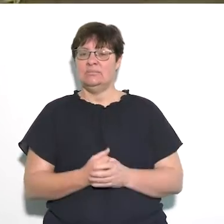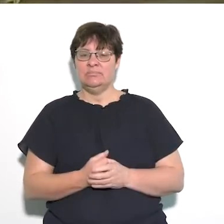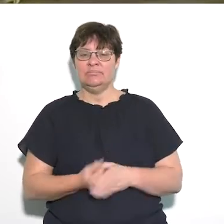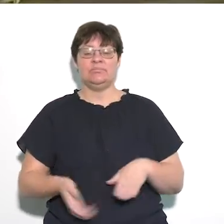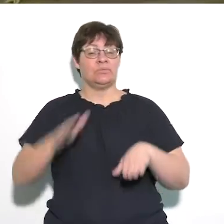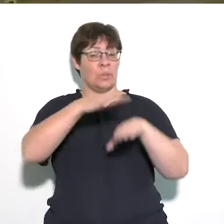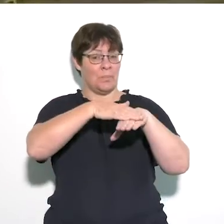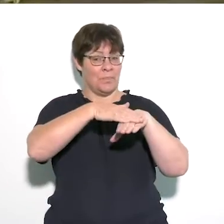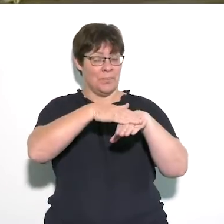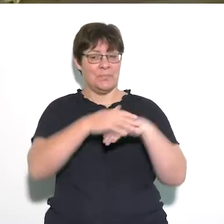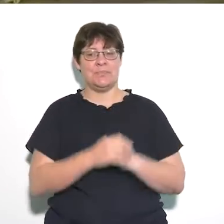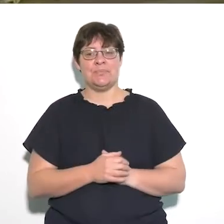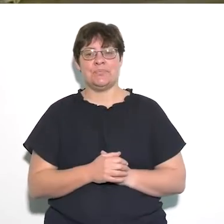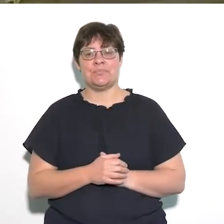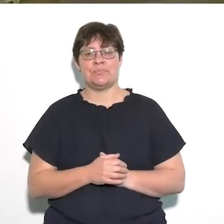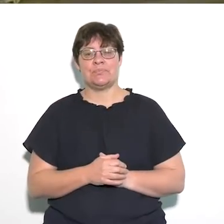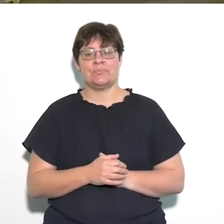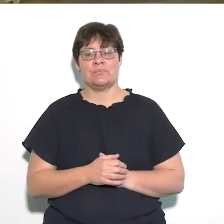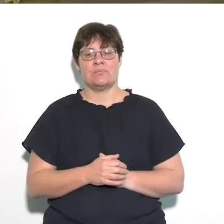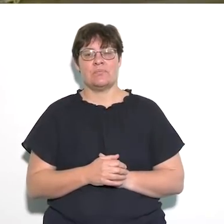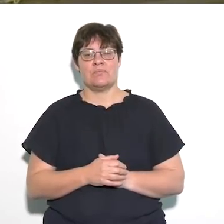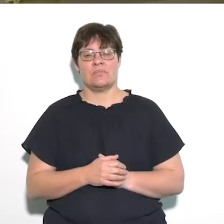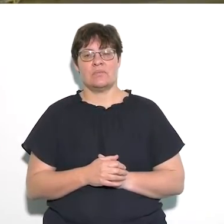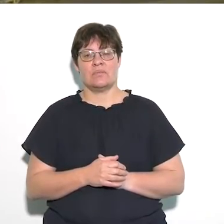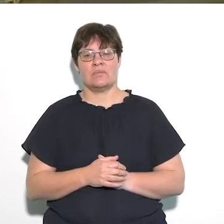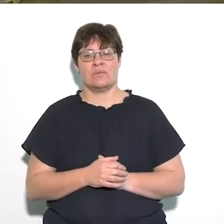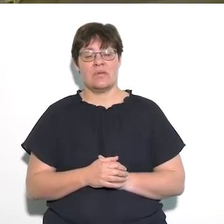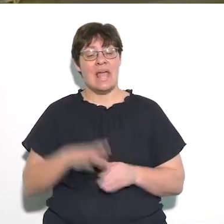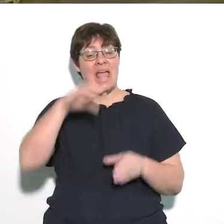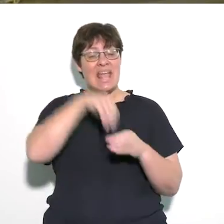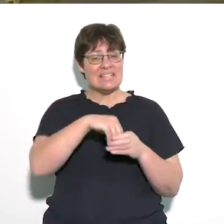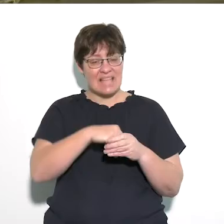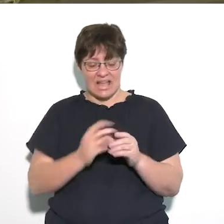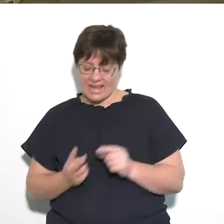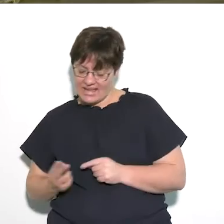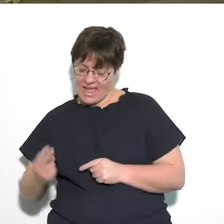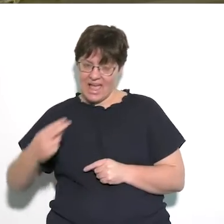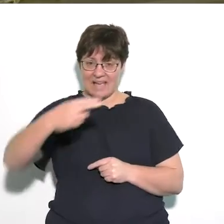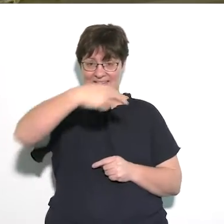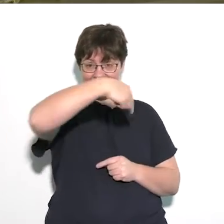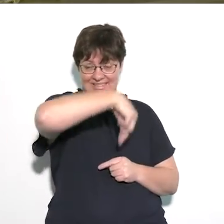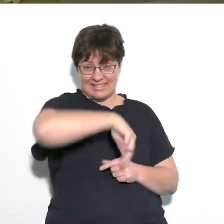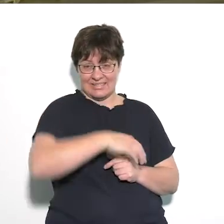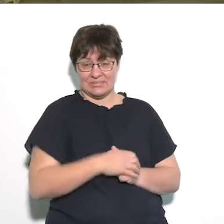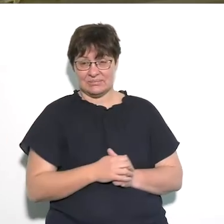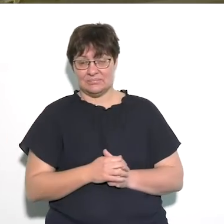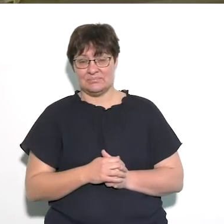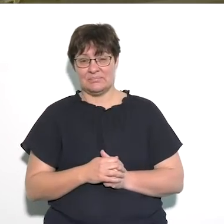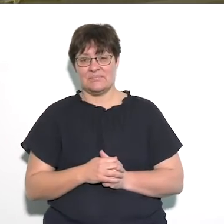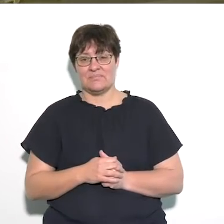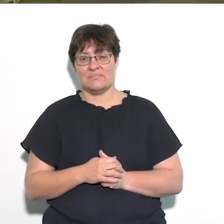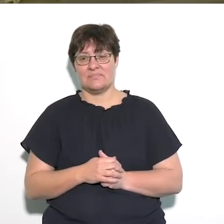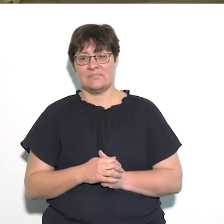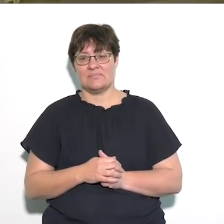be the top part. We're going to cut just on the inside, so cutting all these ripples